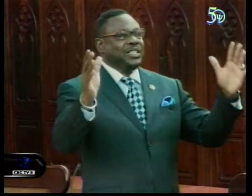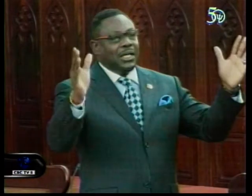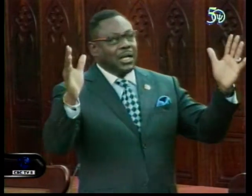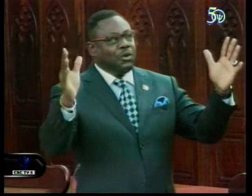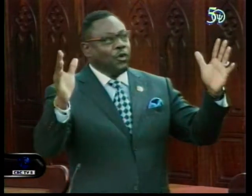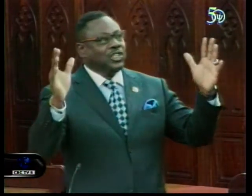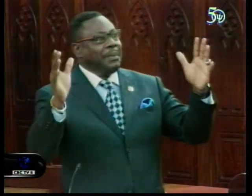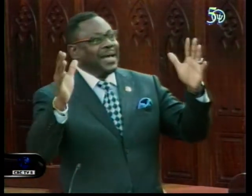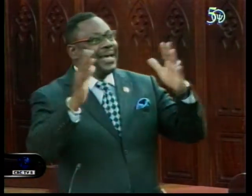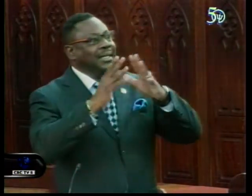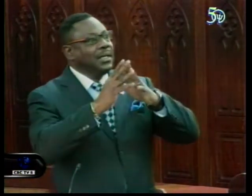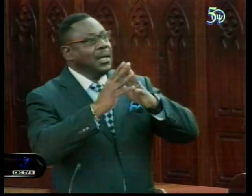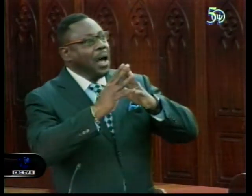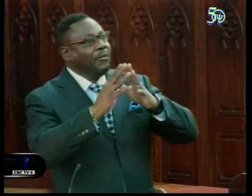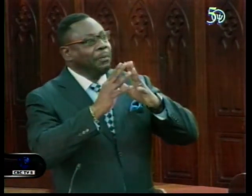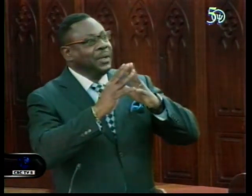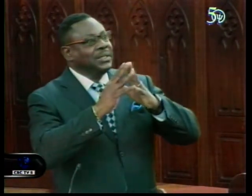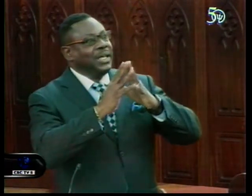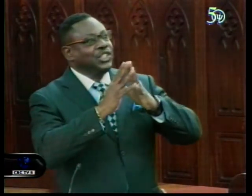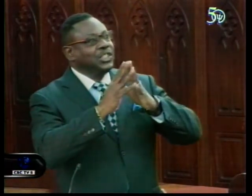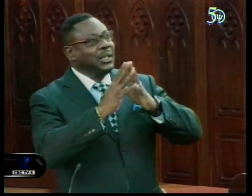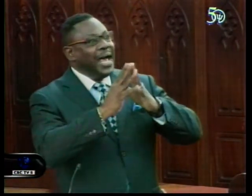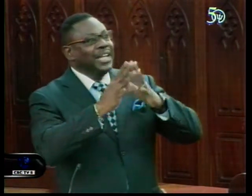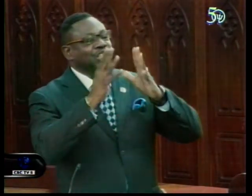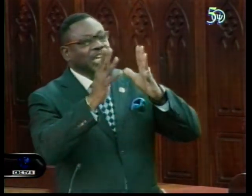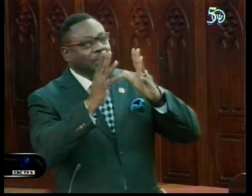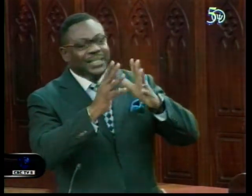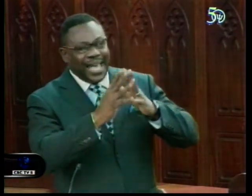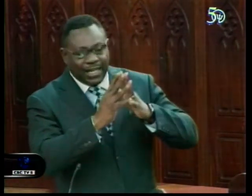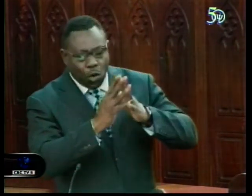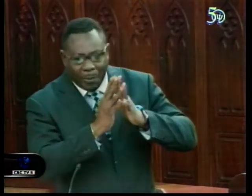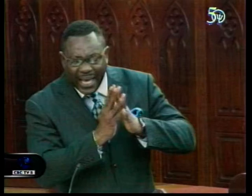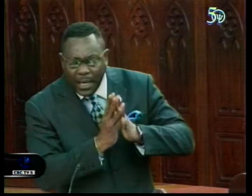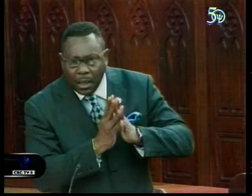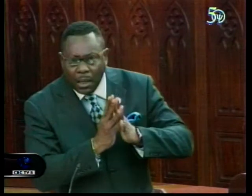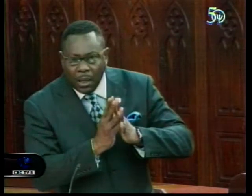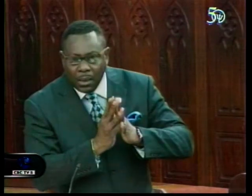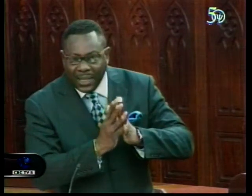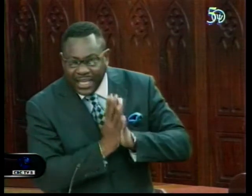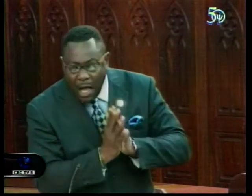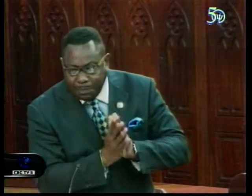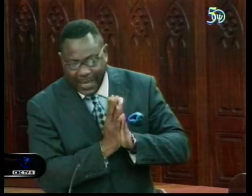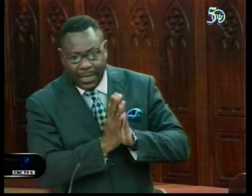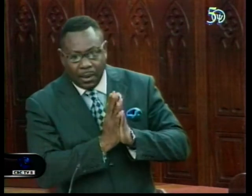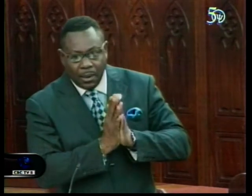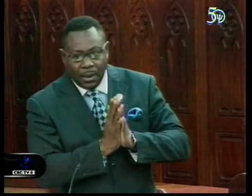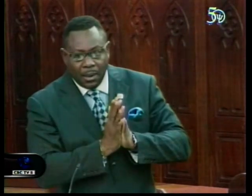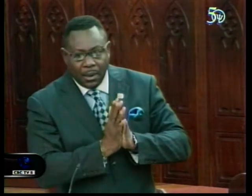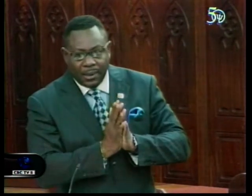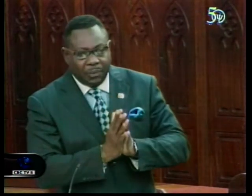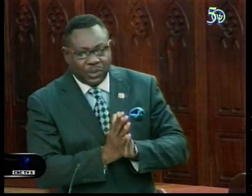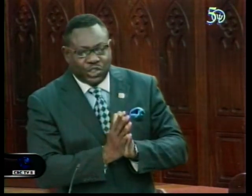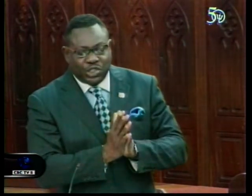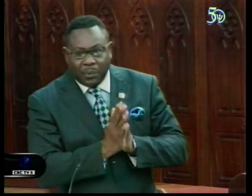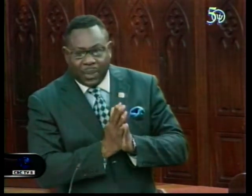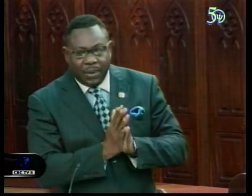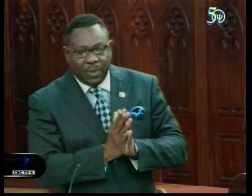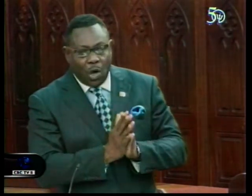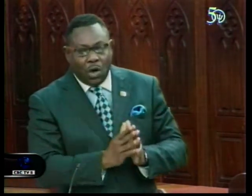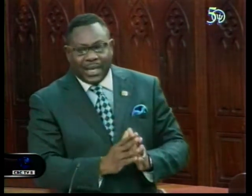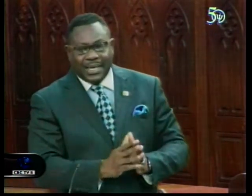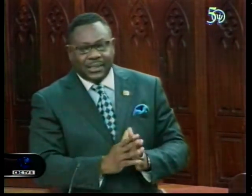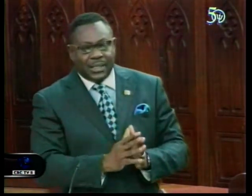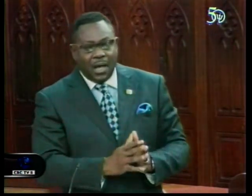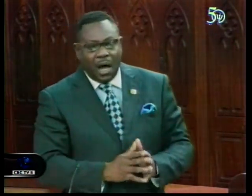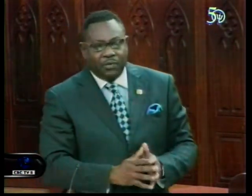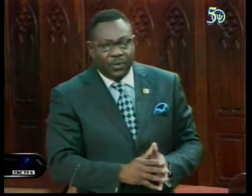not be singled out for some kind of appreciation and generous encomia. They could not be. They were showered with